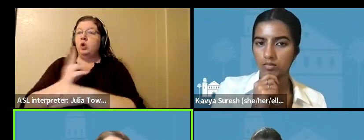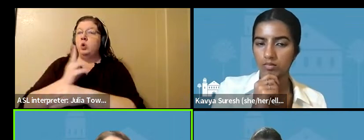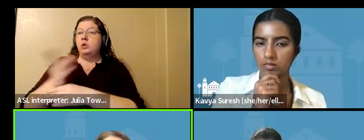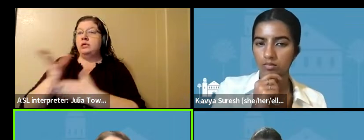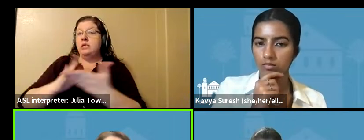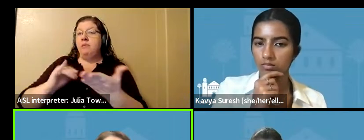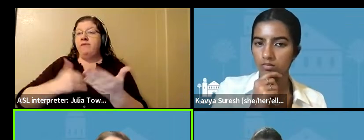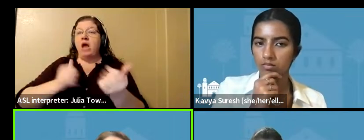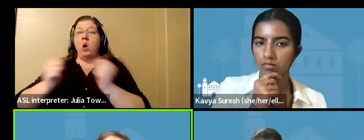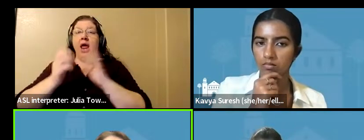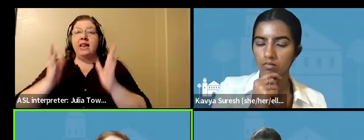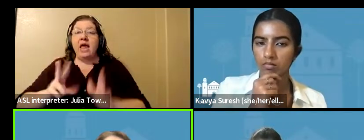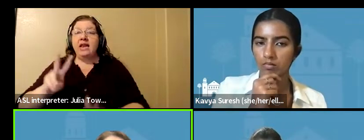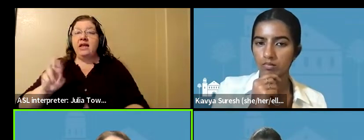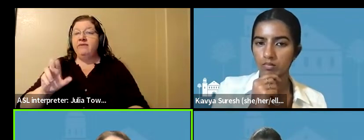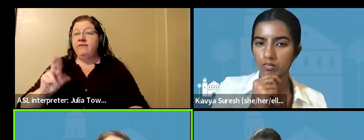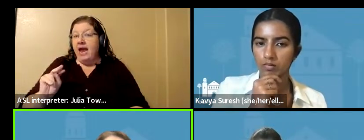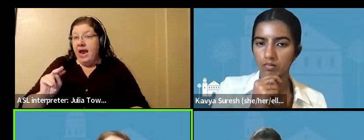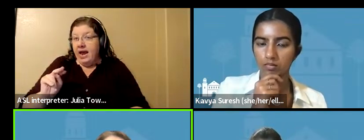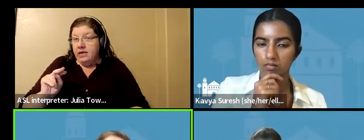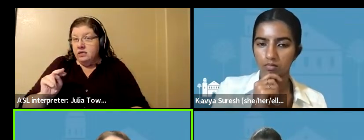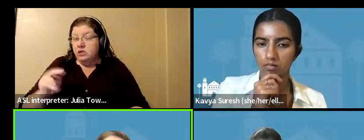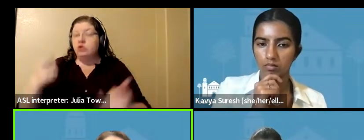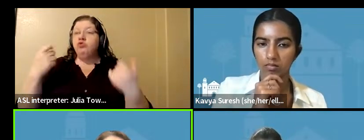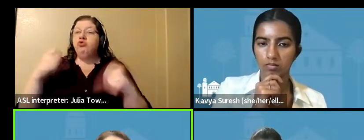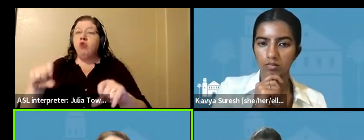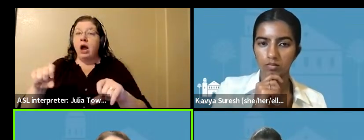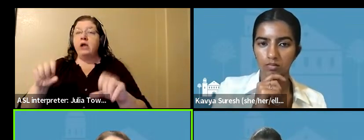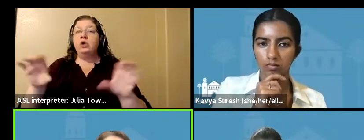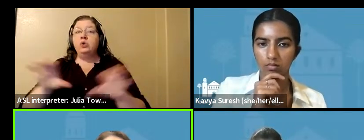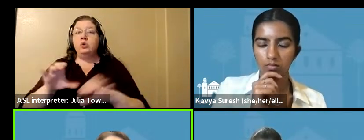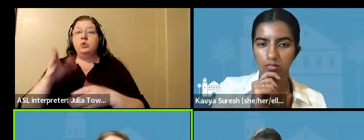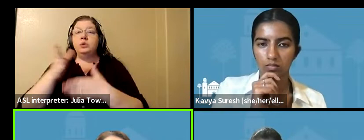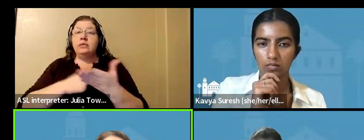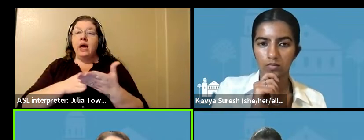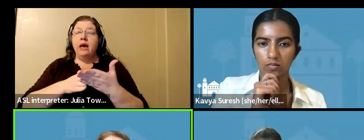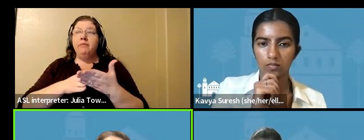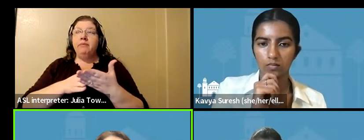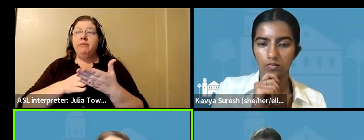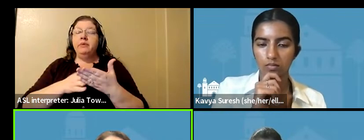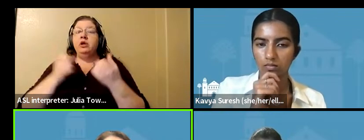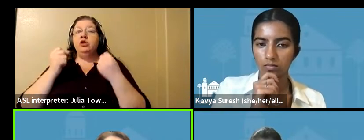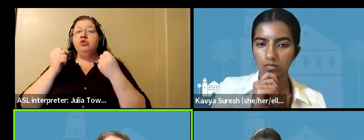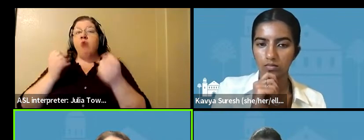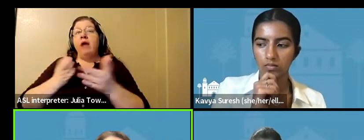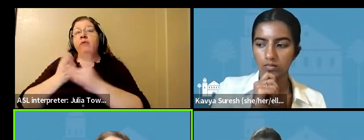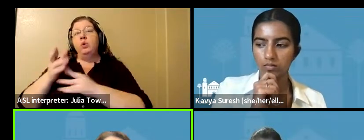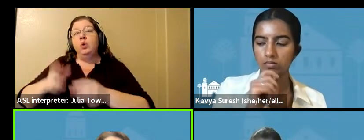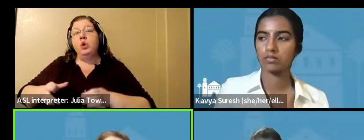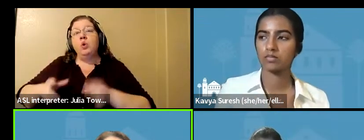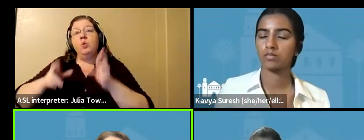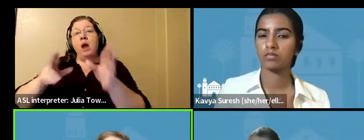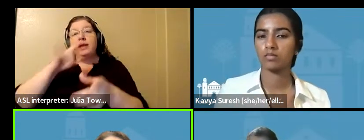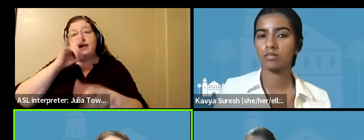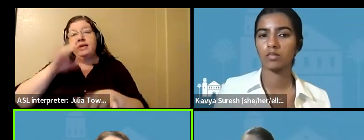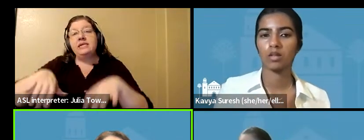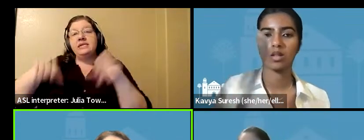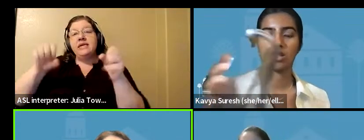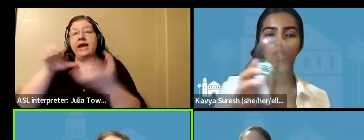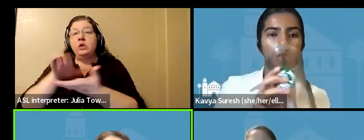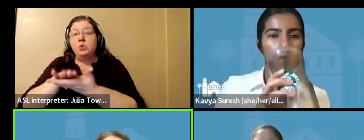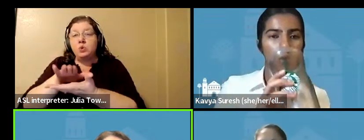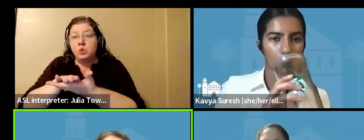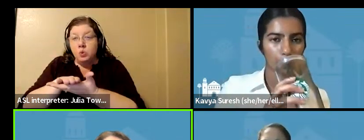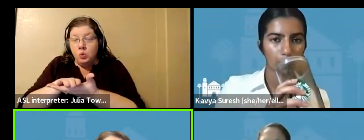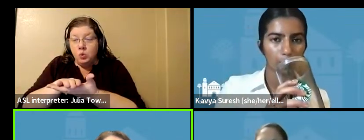athletic vans to try to do some driving through the routes that kids typically take to school